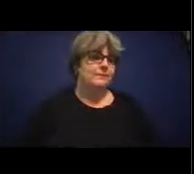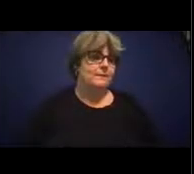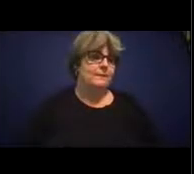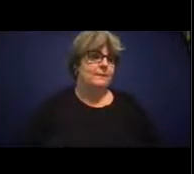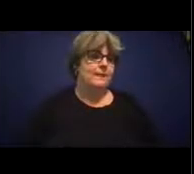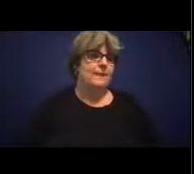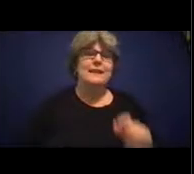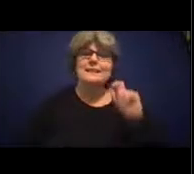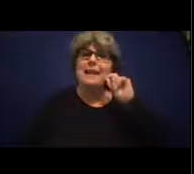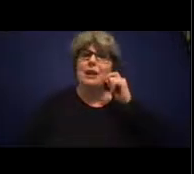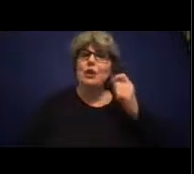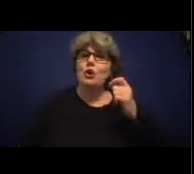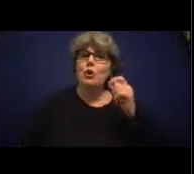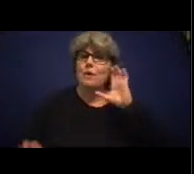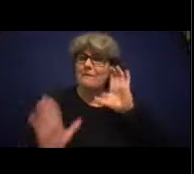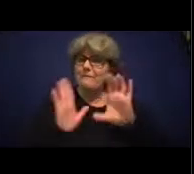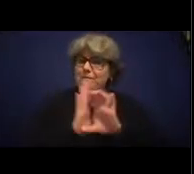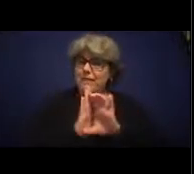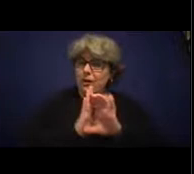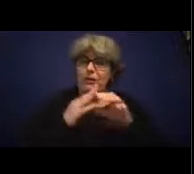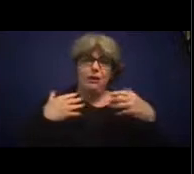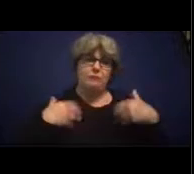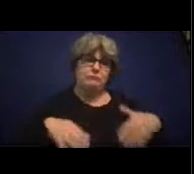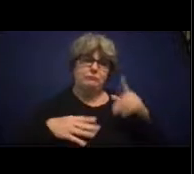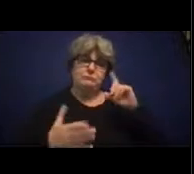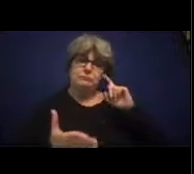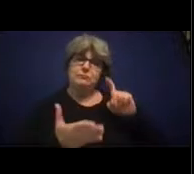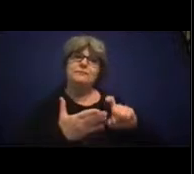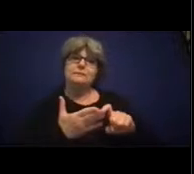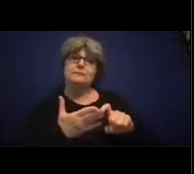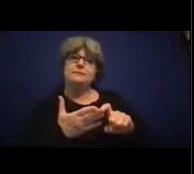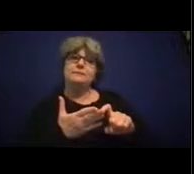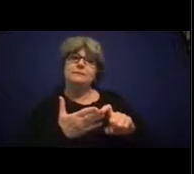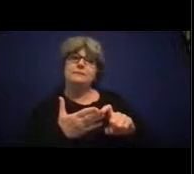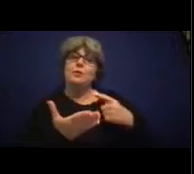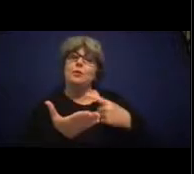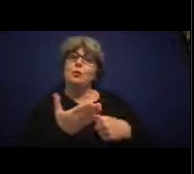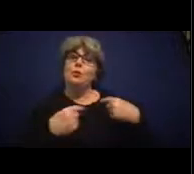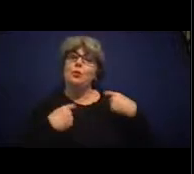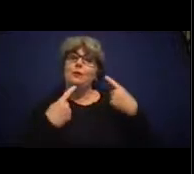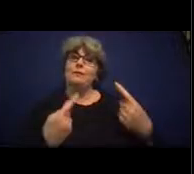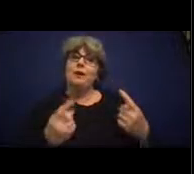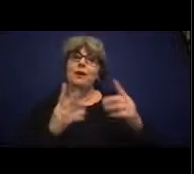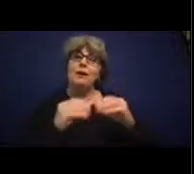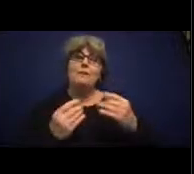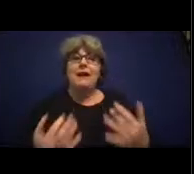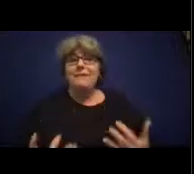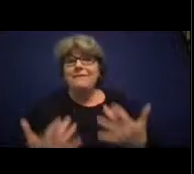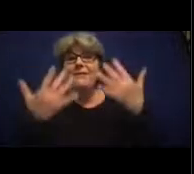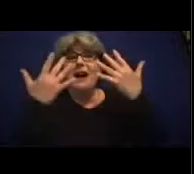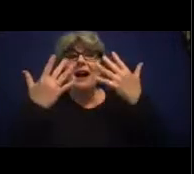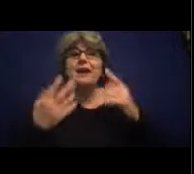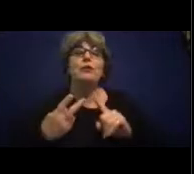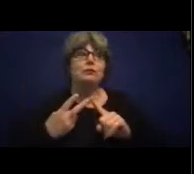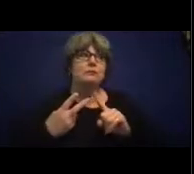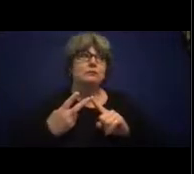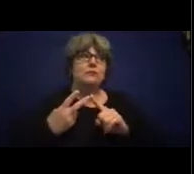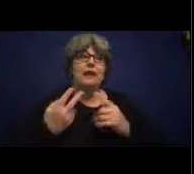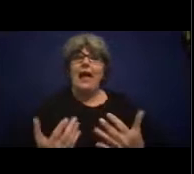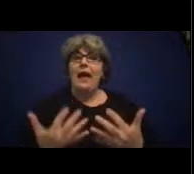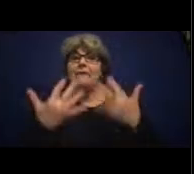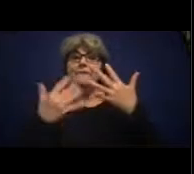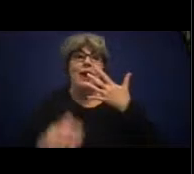photo that spoke to me. And one of the things that we've talked a lot in this session about fire and how fire and heat